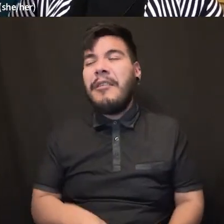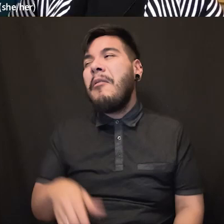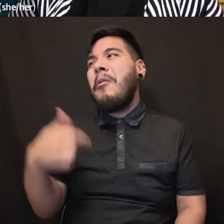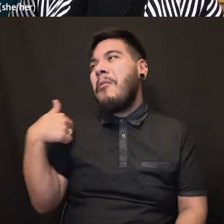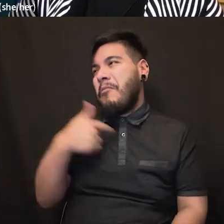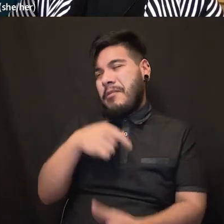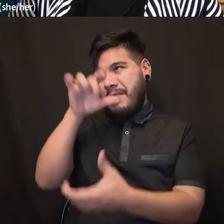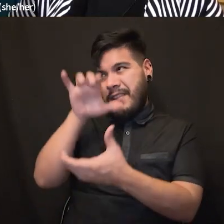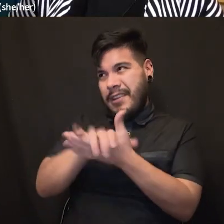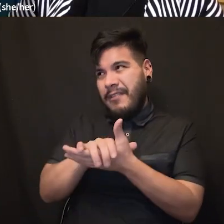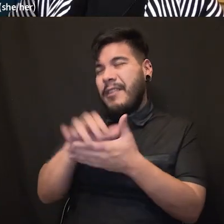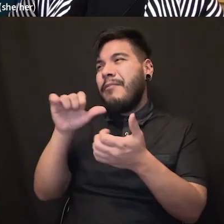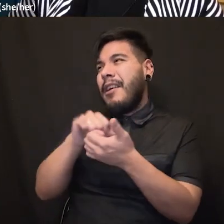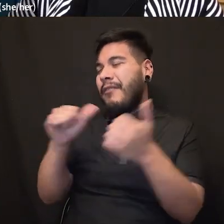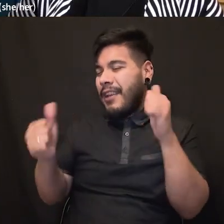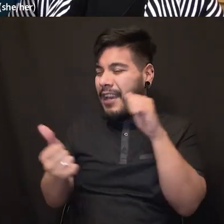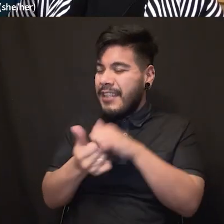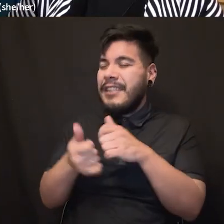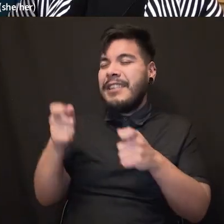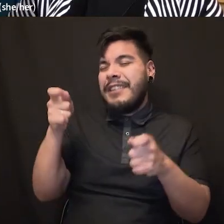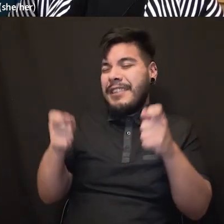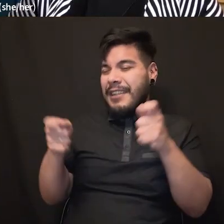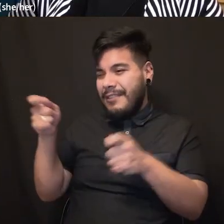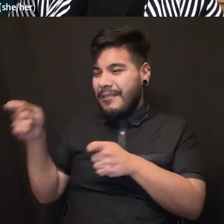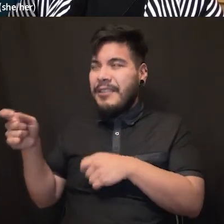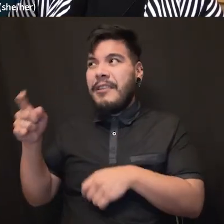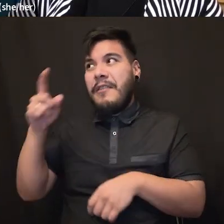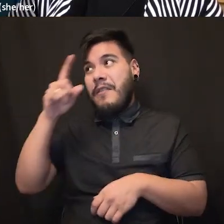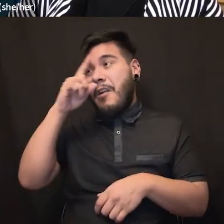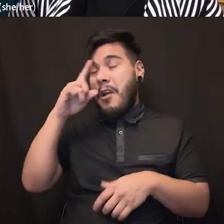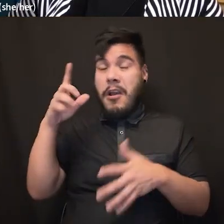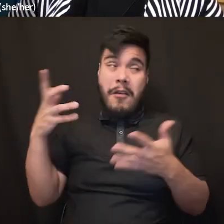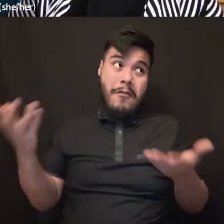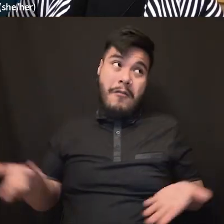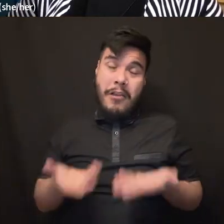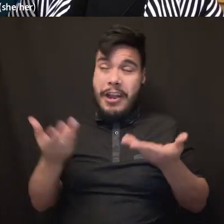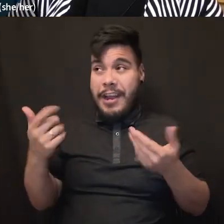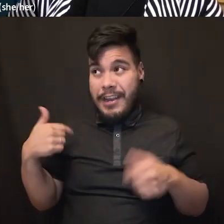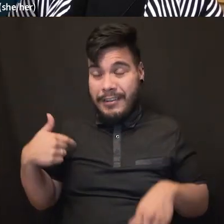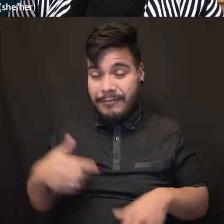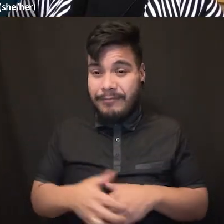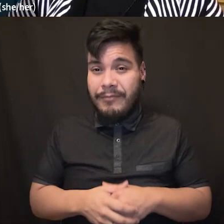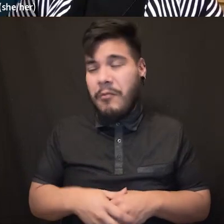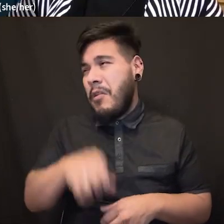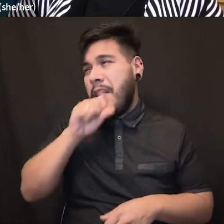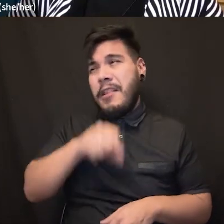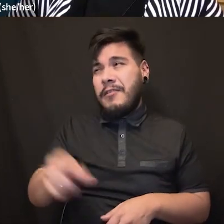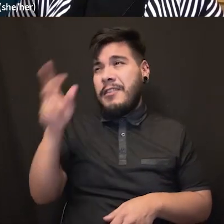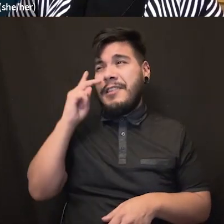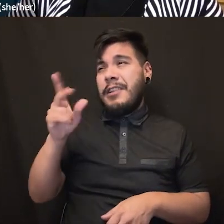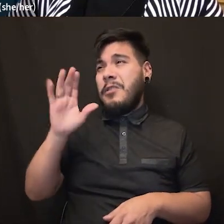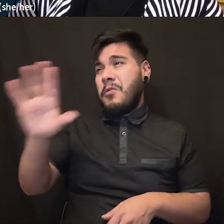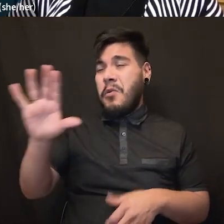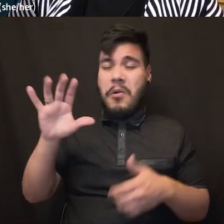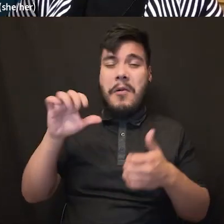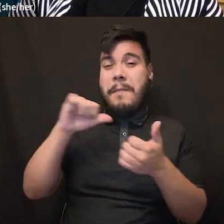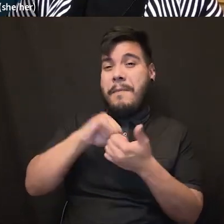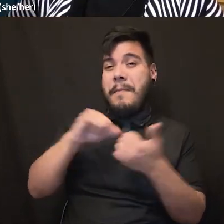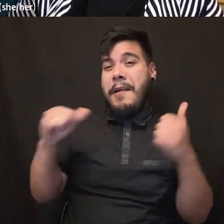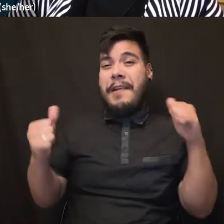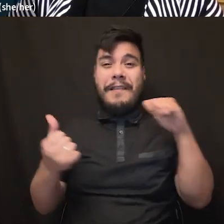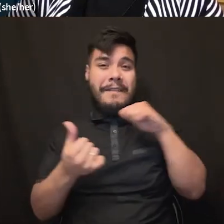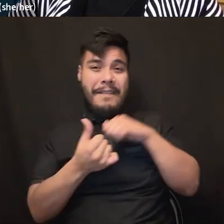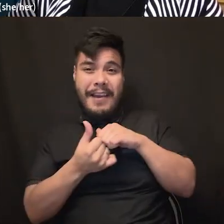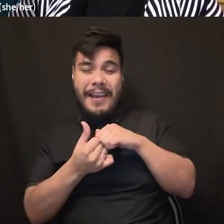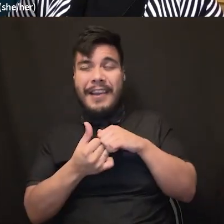in modifications and adjustments for accommodation around these parts. So yeah. We would love to see your modified cartwheel. It doesn't